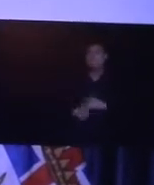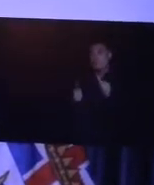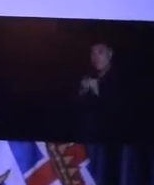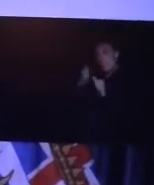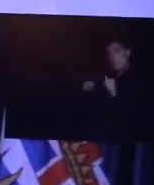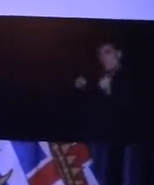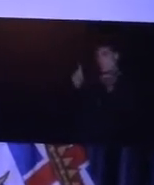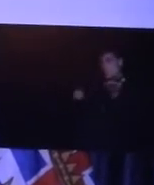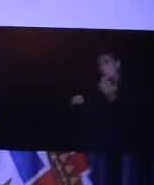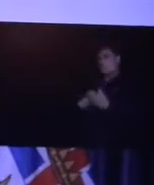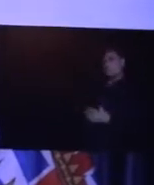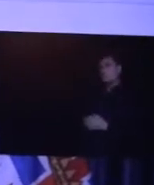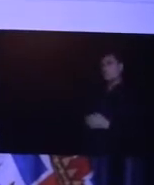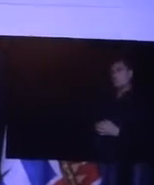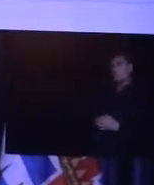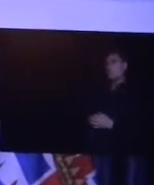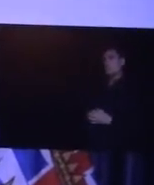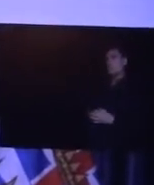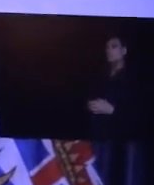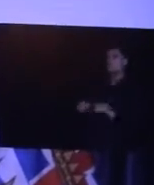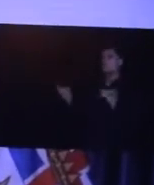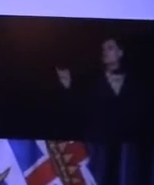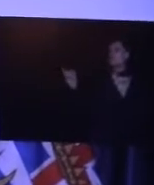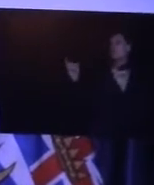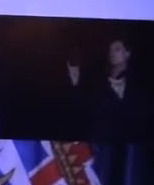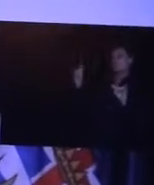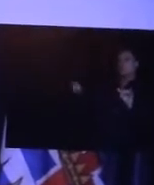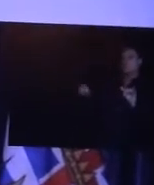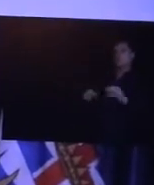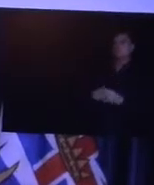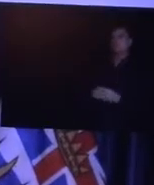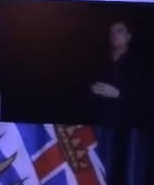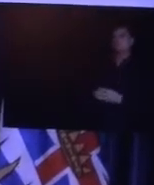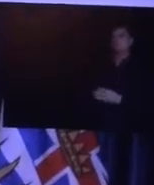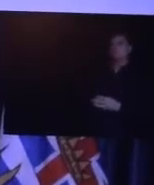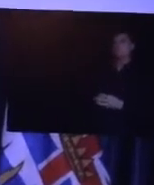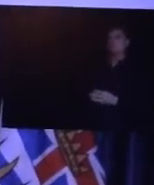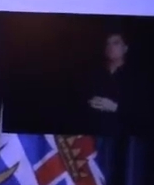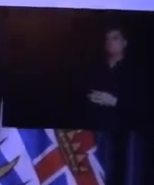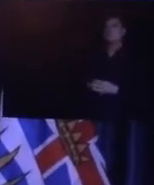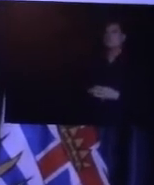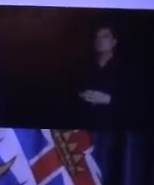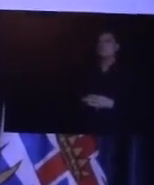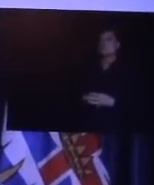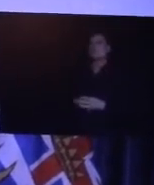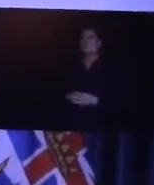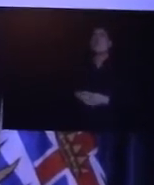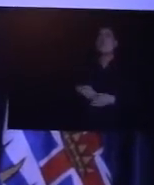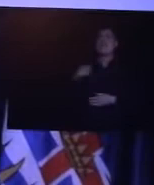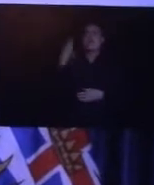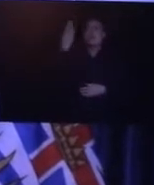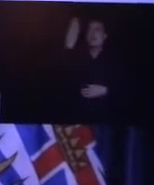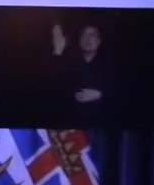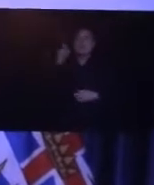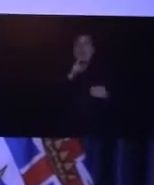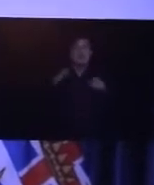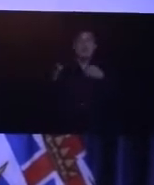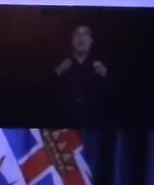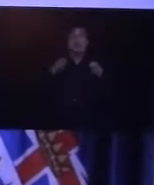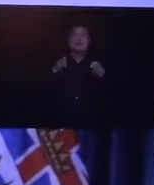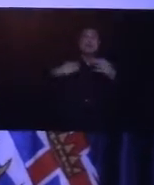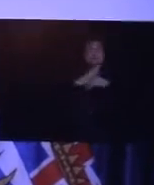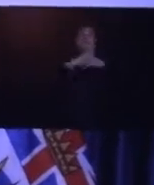in bodies for illegal harvesting. This is what they need to be dealing with, not with fake fucking